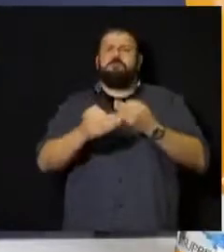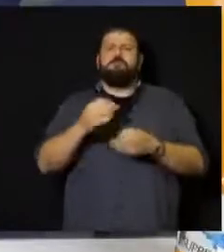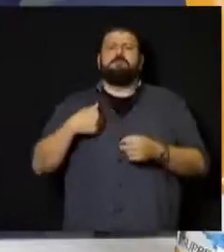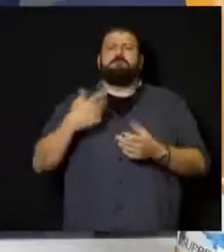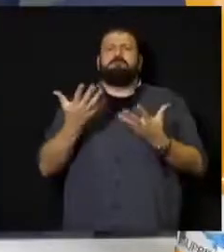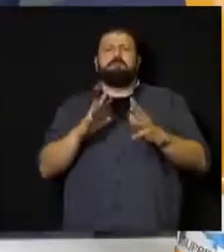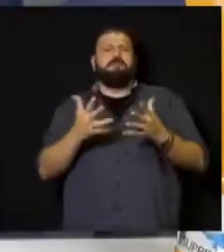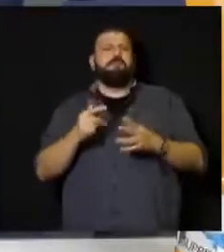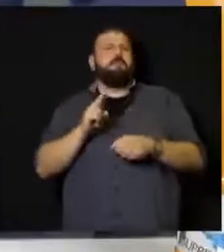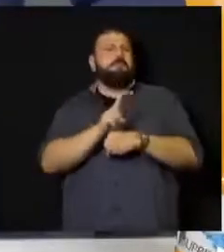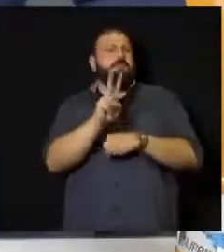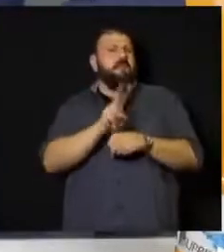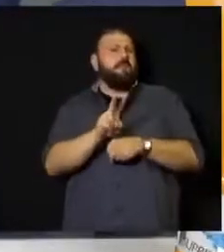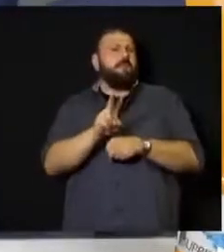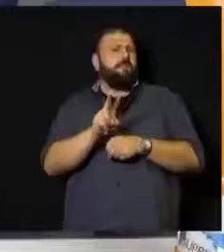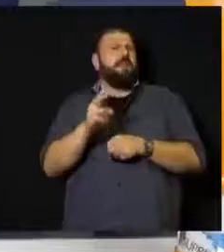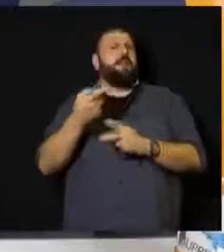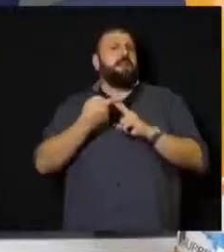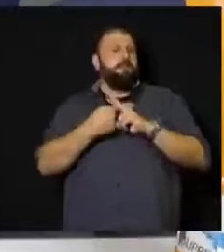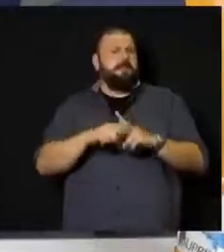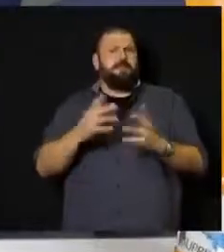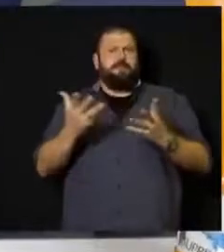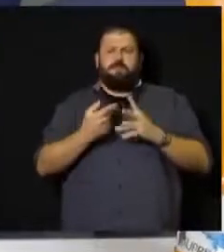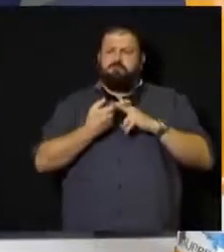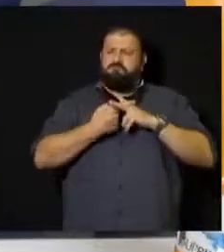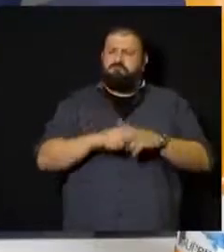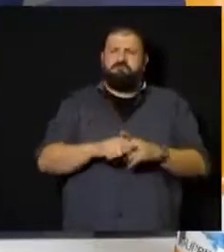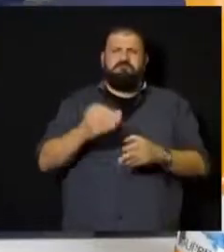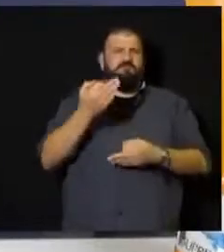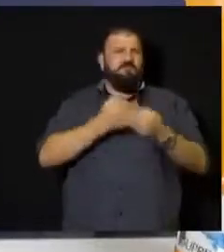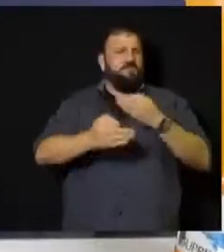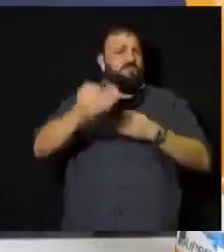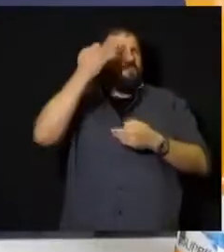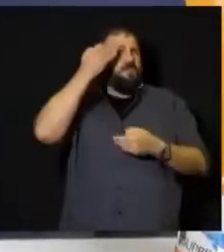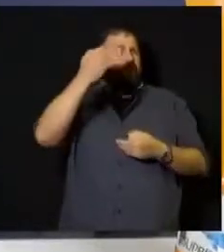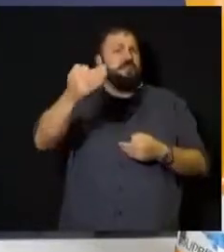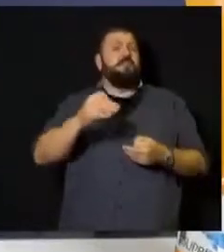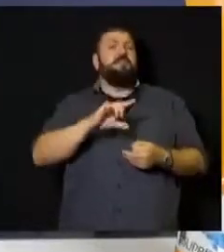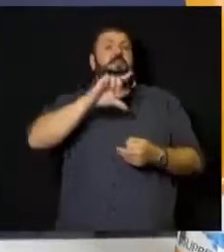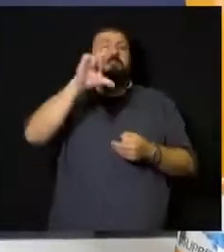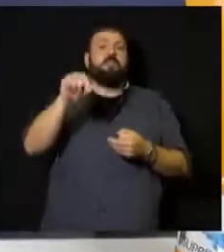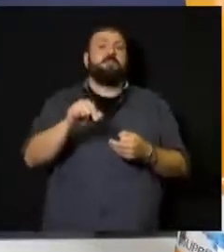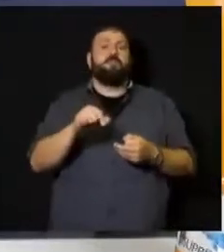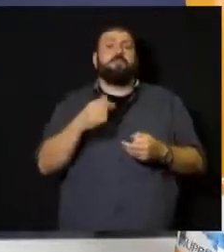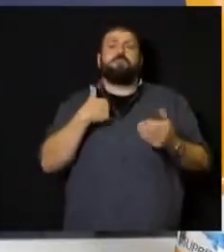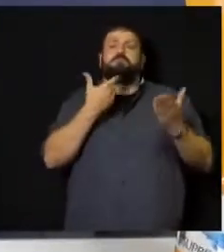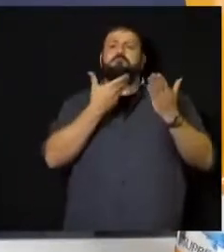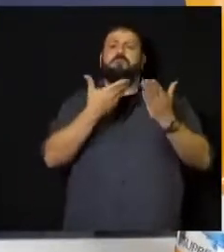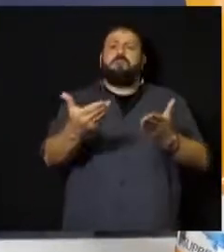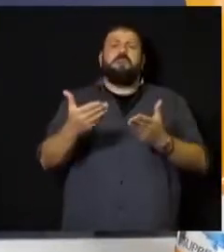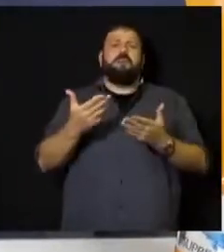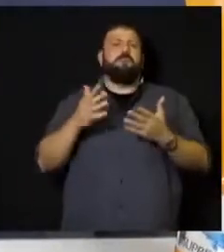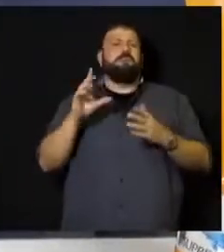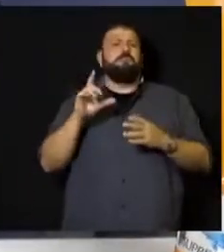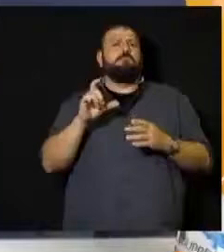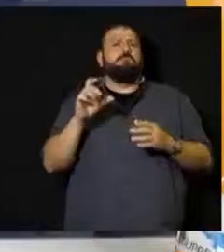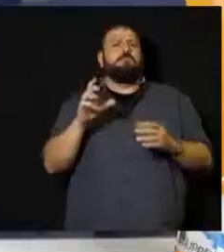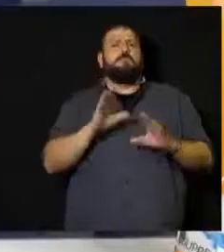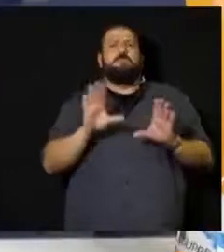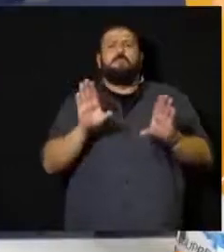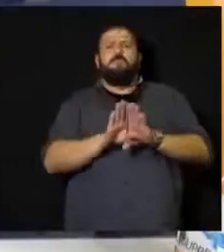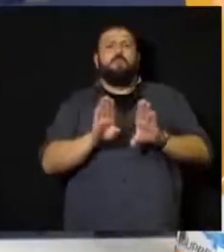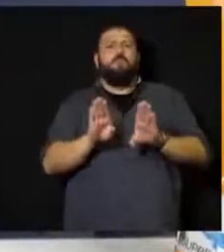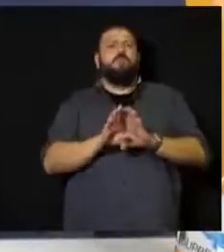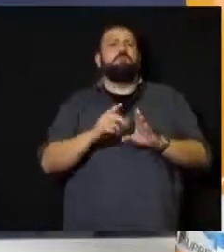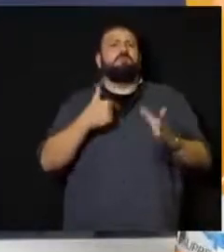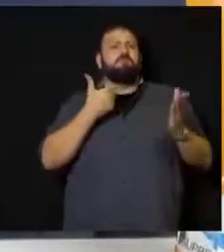Venezuela, we had done it part time. In here, we're doing it full time. So we arrived in a